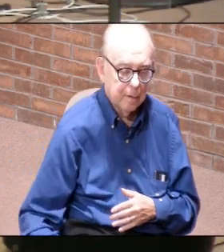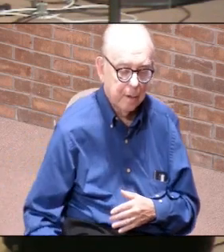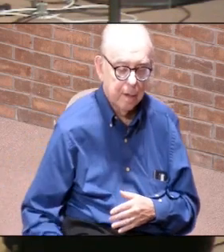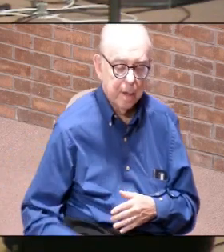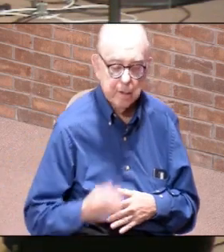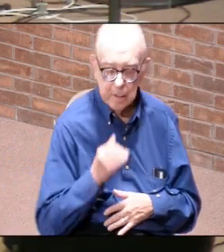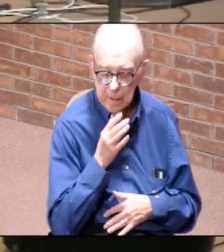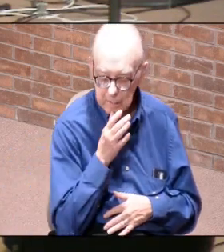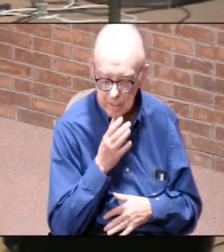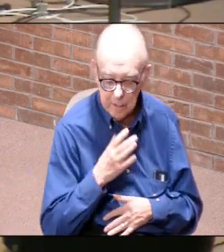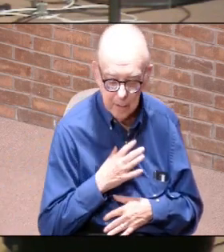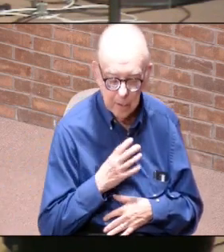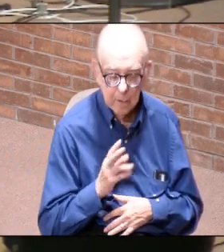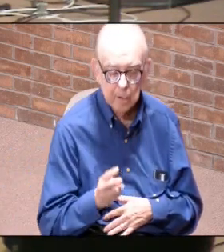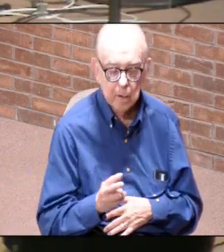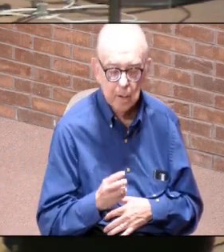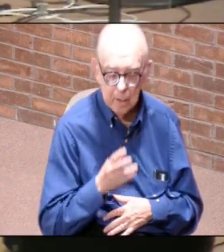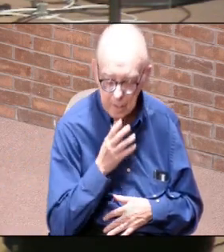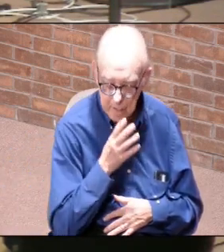women that were on the